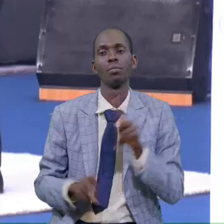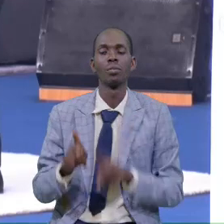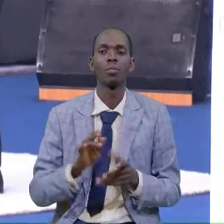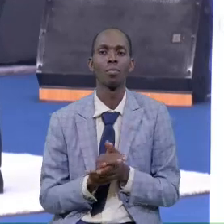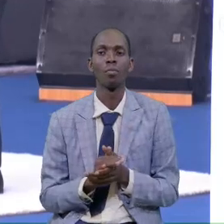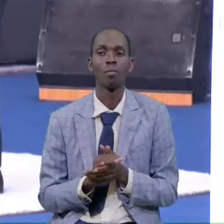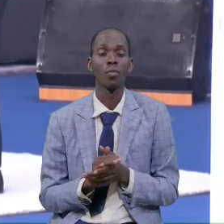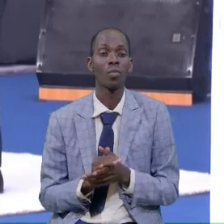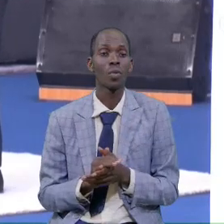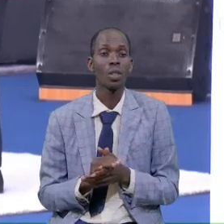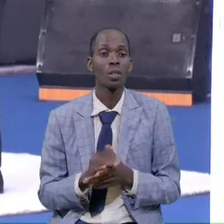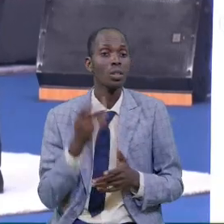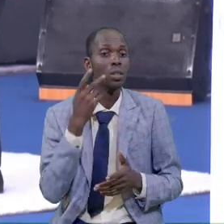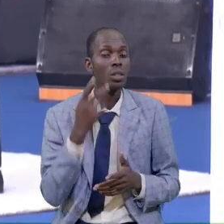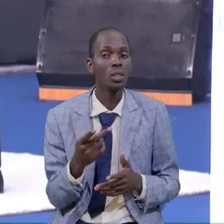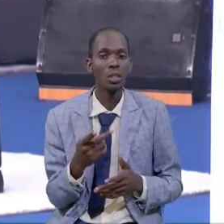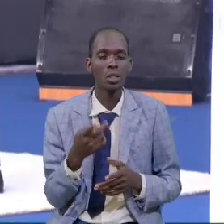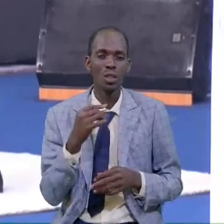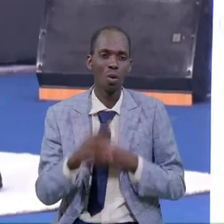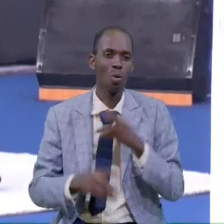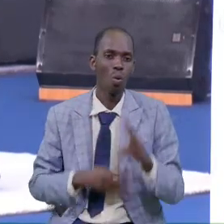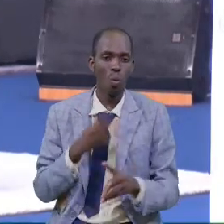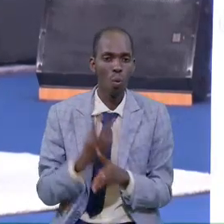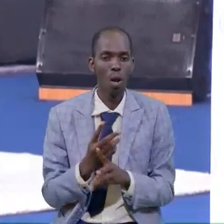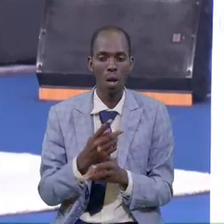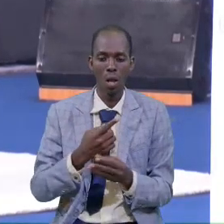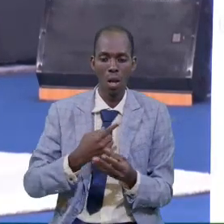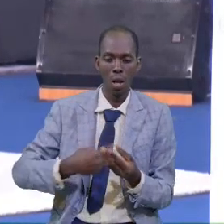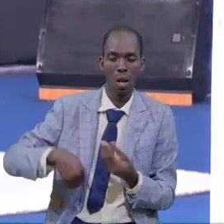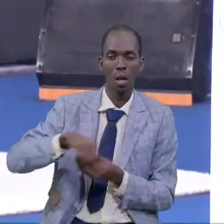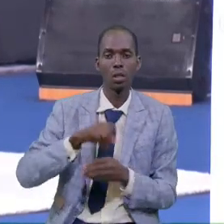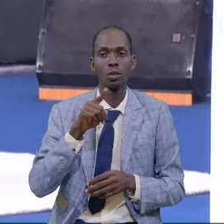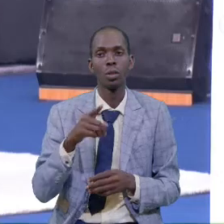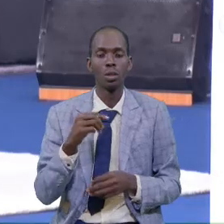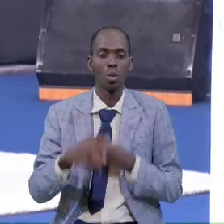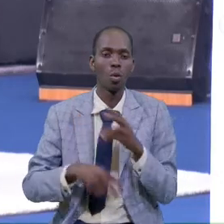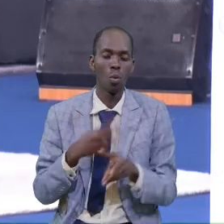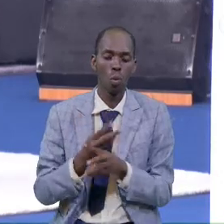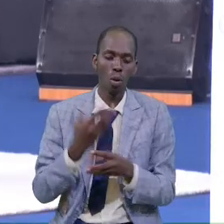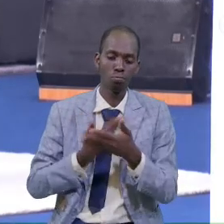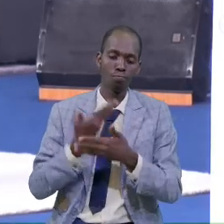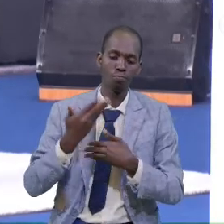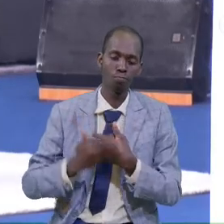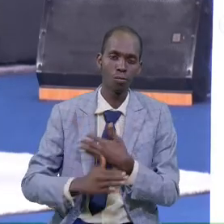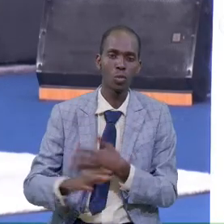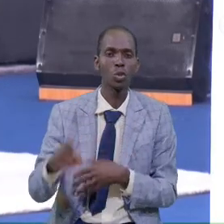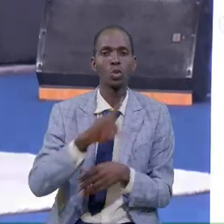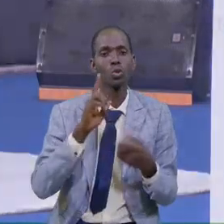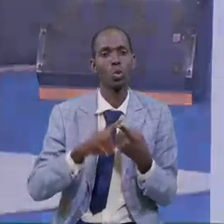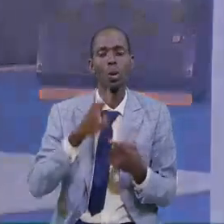world around you and the world beyond you to be changed. The